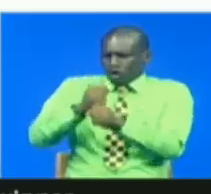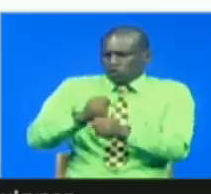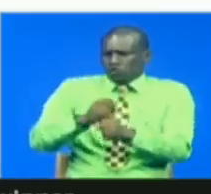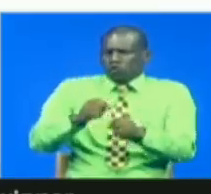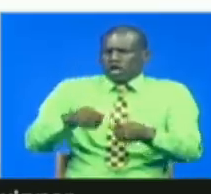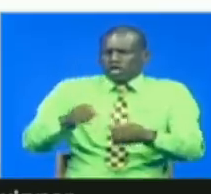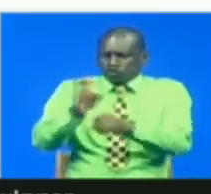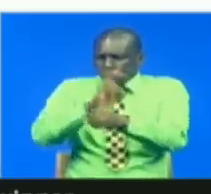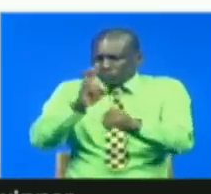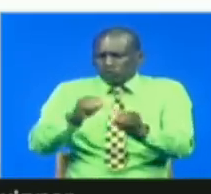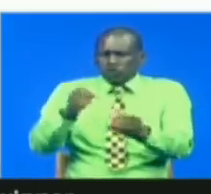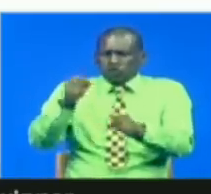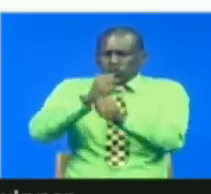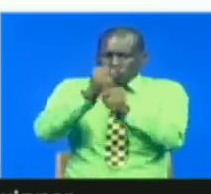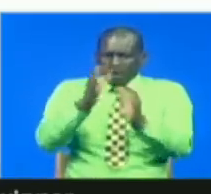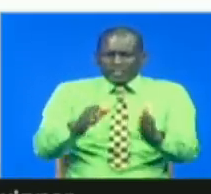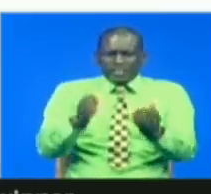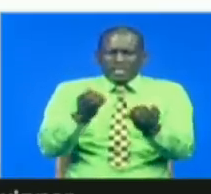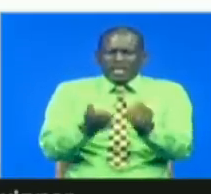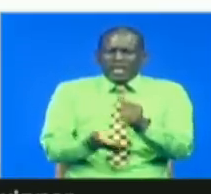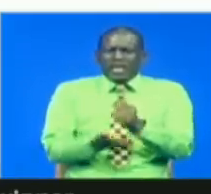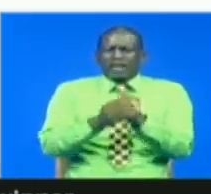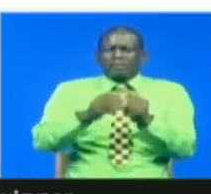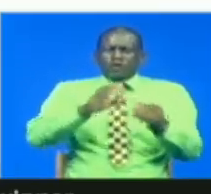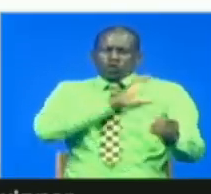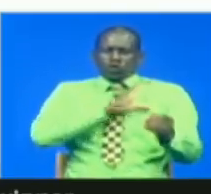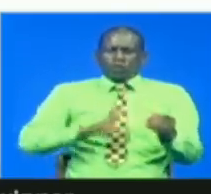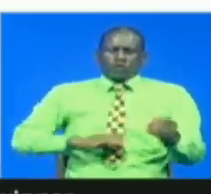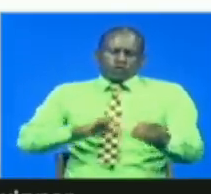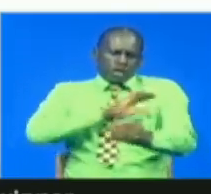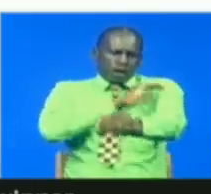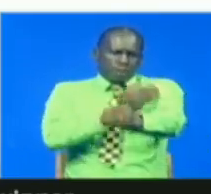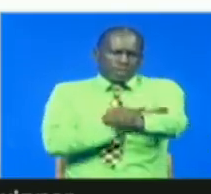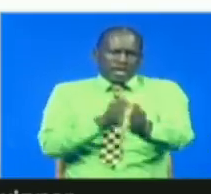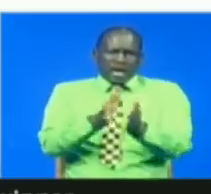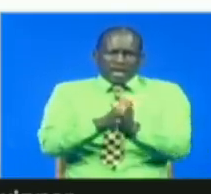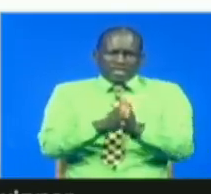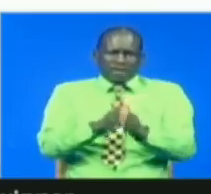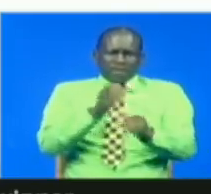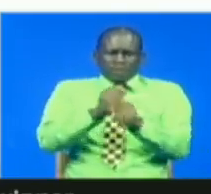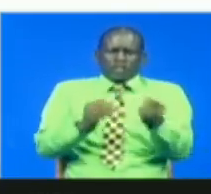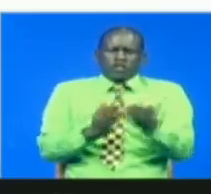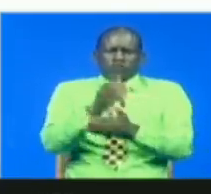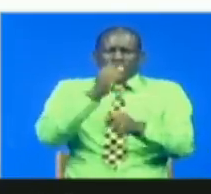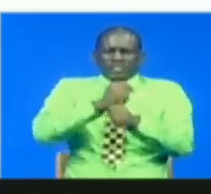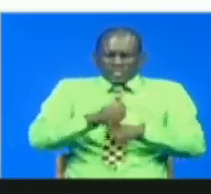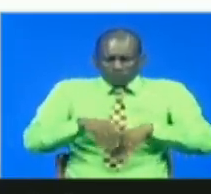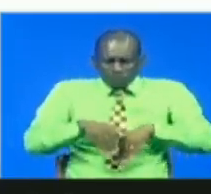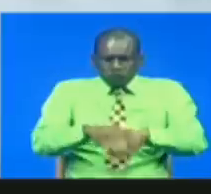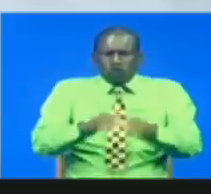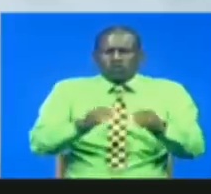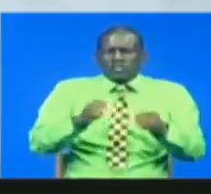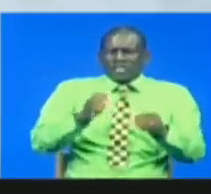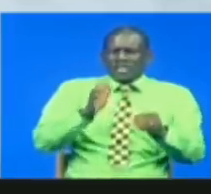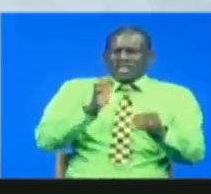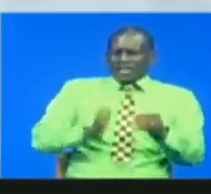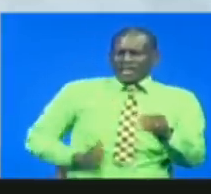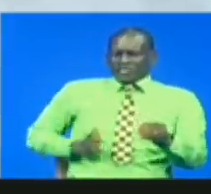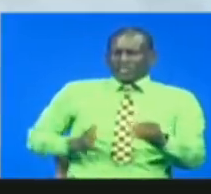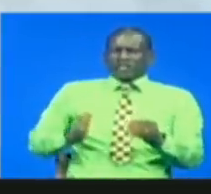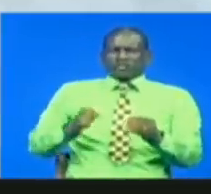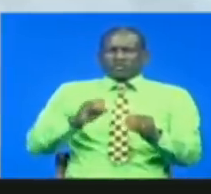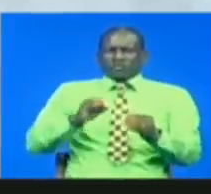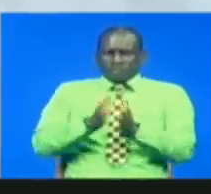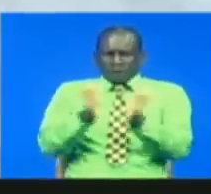of employees, facilitating Commission's mandate and ensuring staff compliance with the public ethics and values. Ezra Chiloba